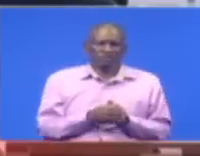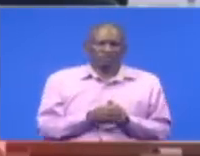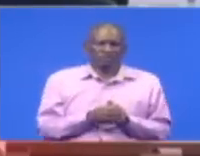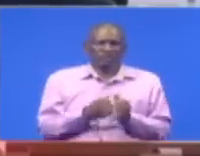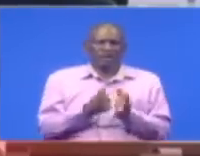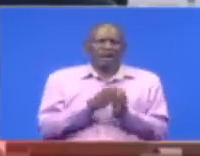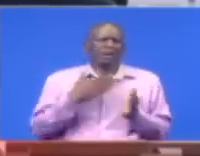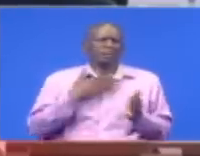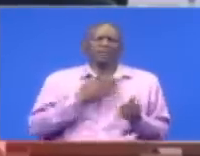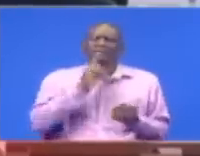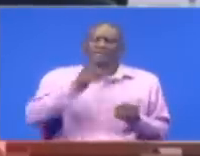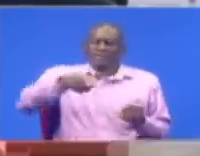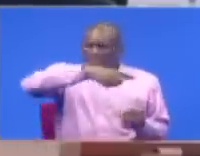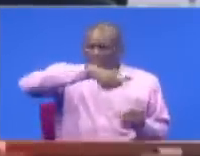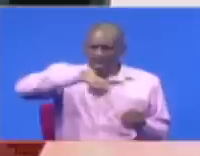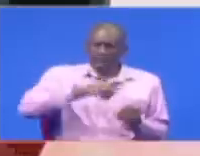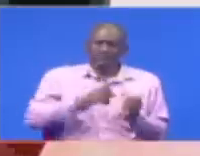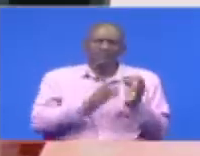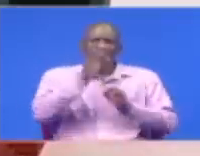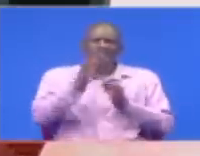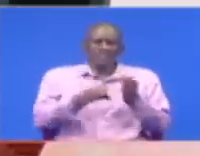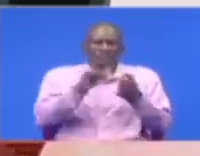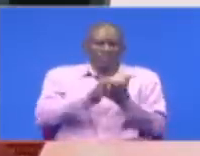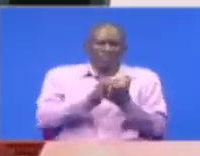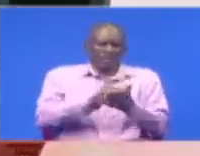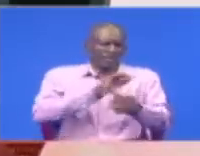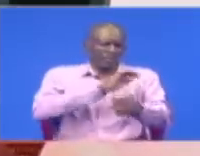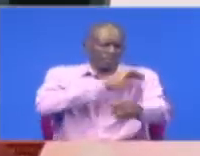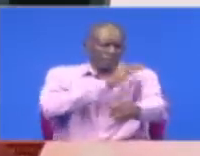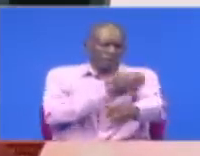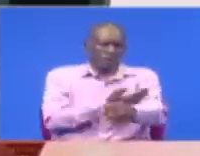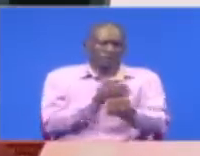And please tell us whether that jurisdiction